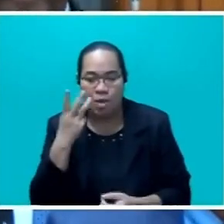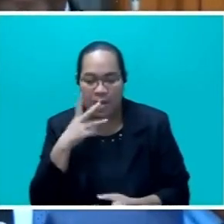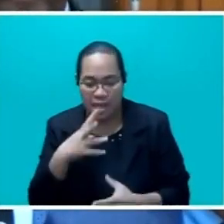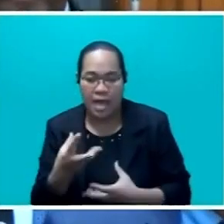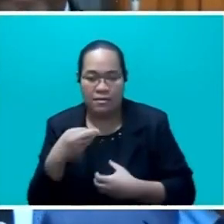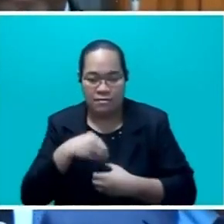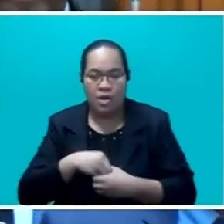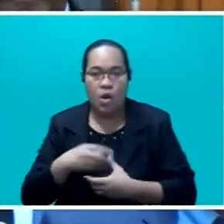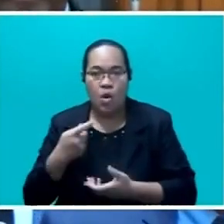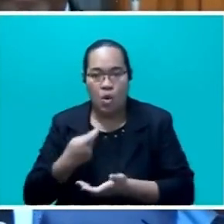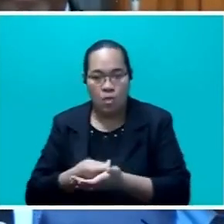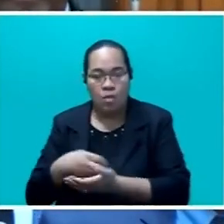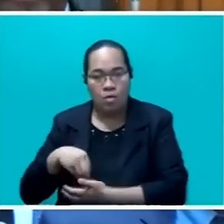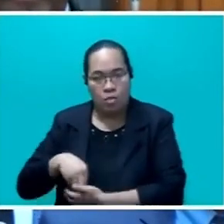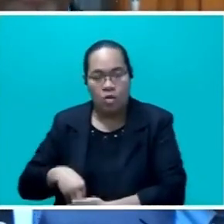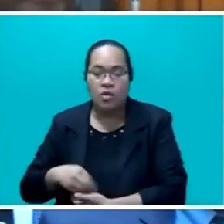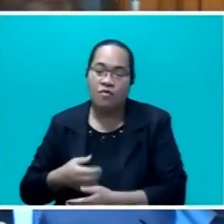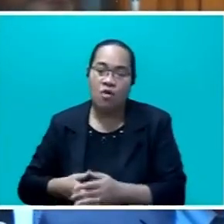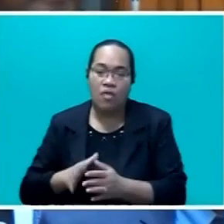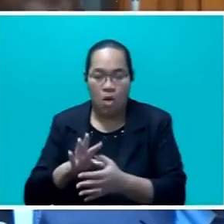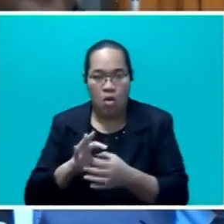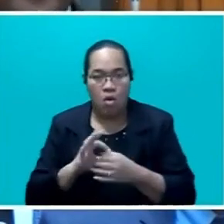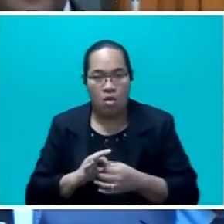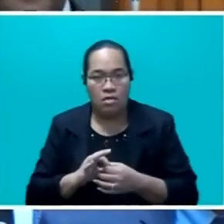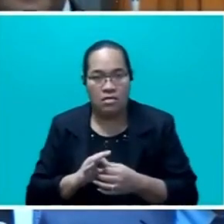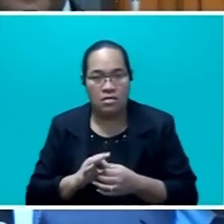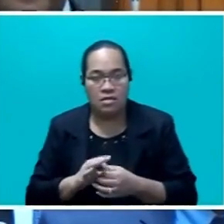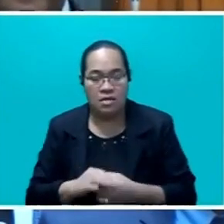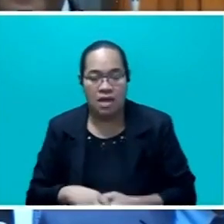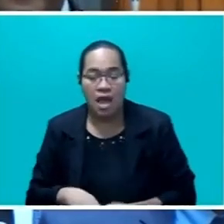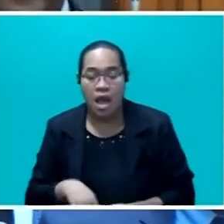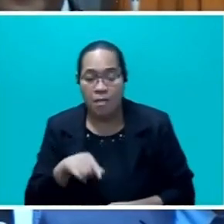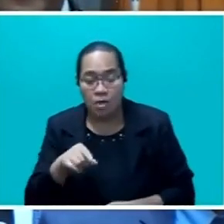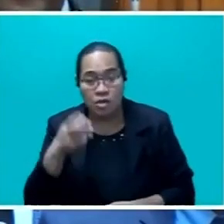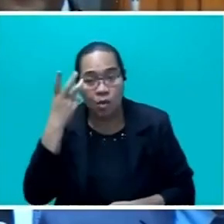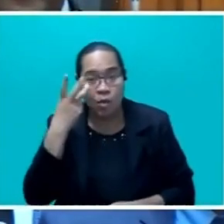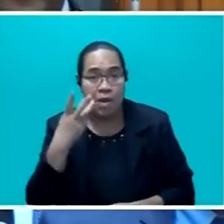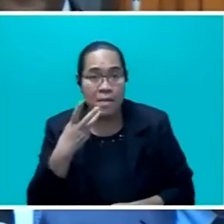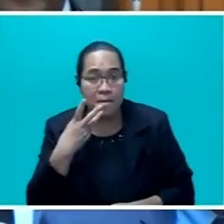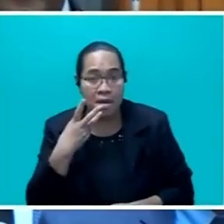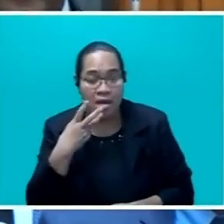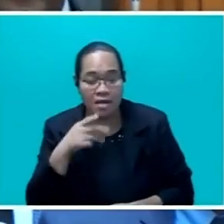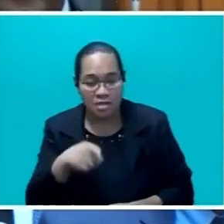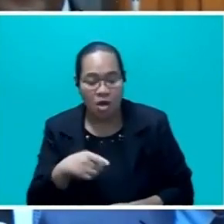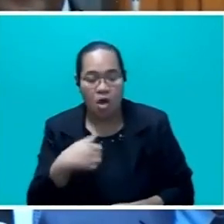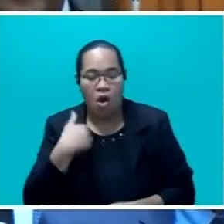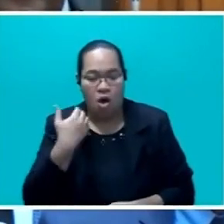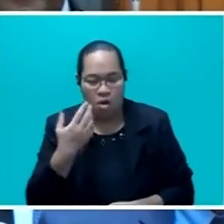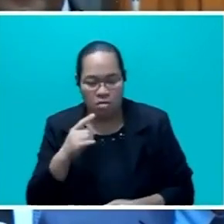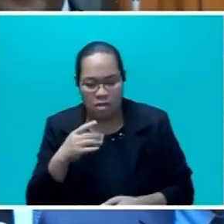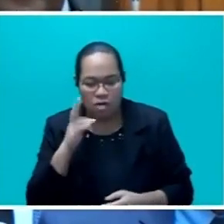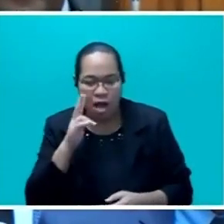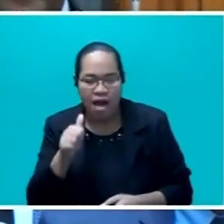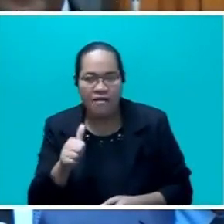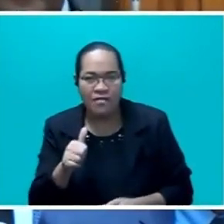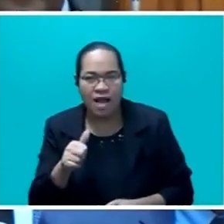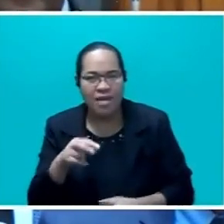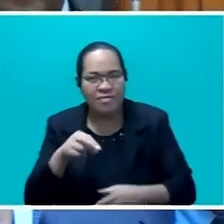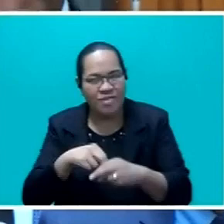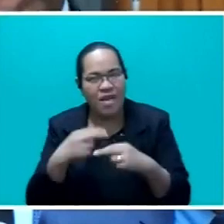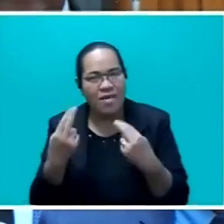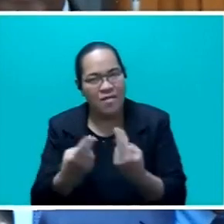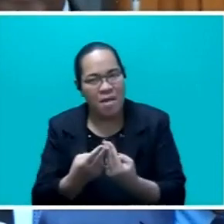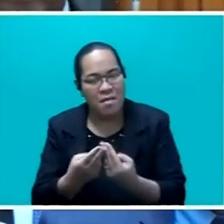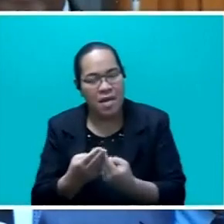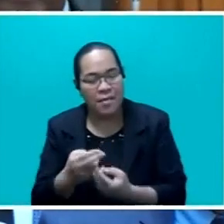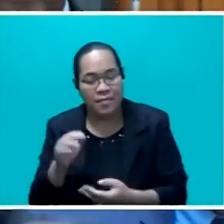to their homes. Because they are the ones that look at the livelihoods of the families at home. And the